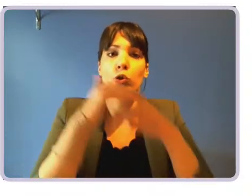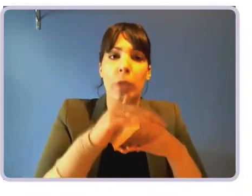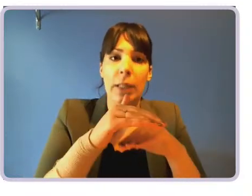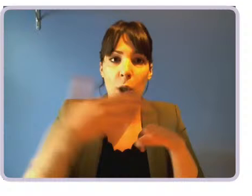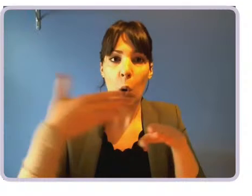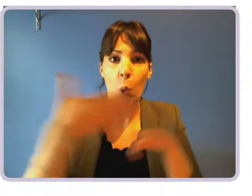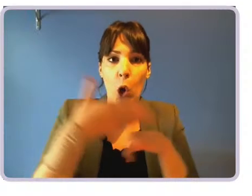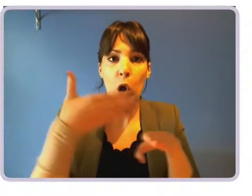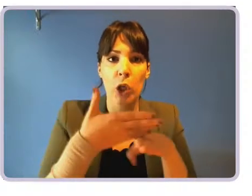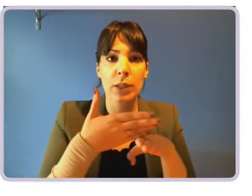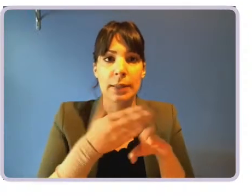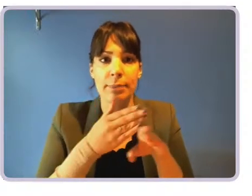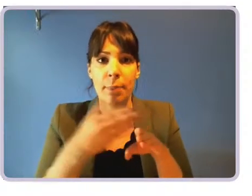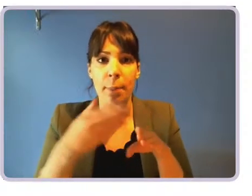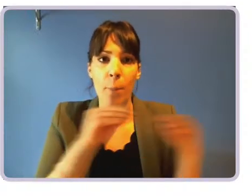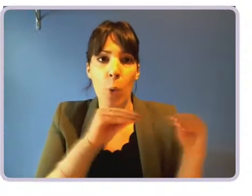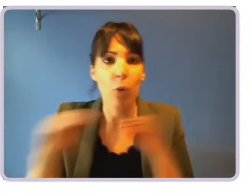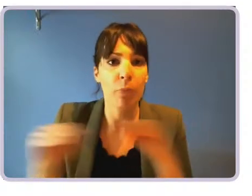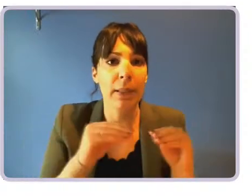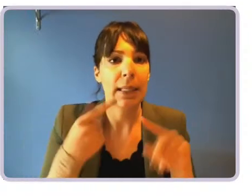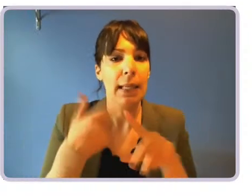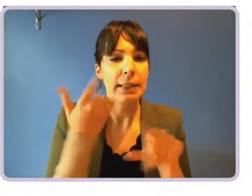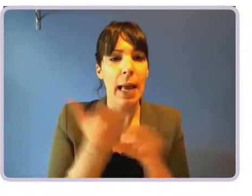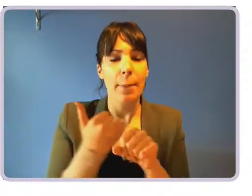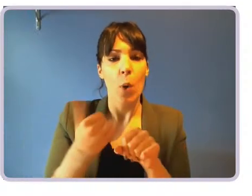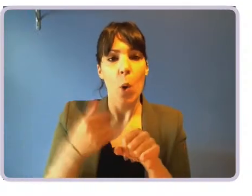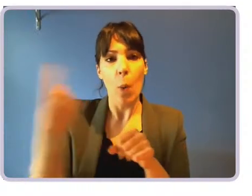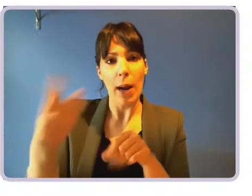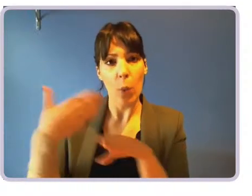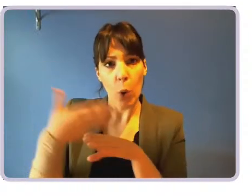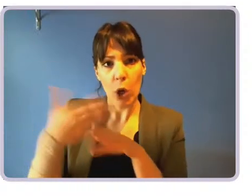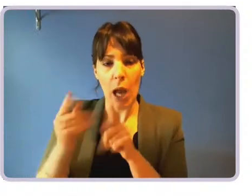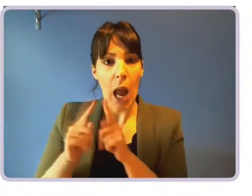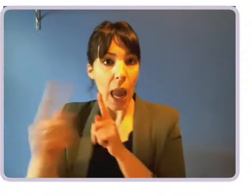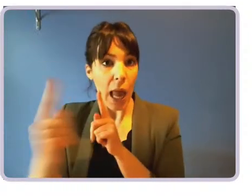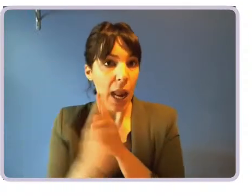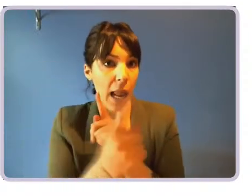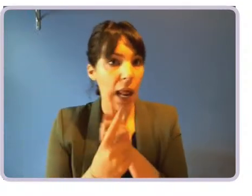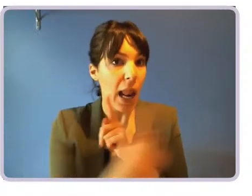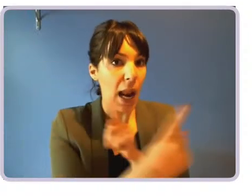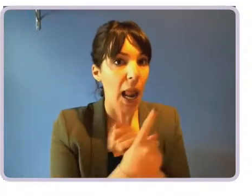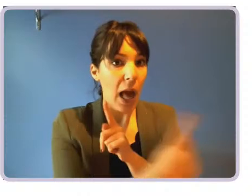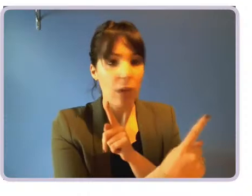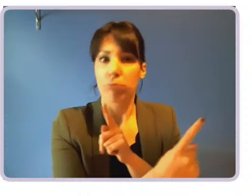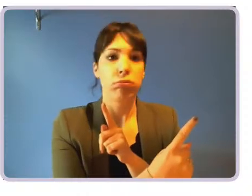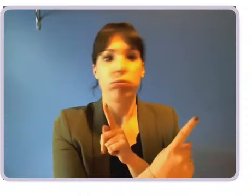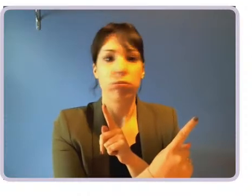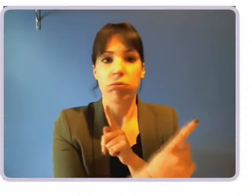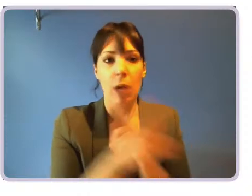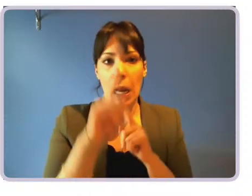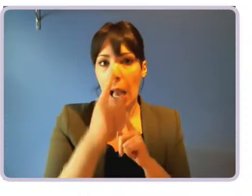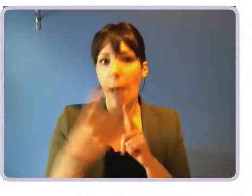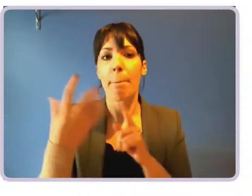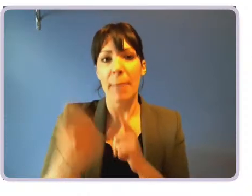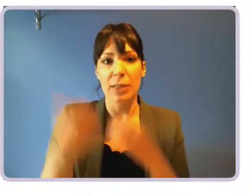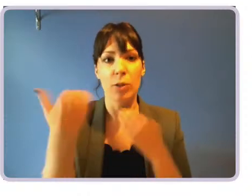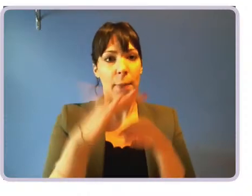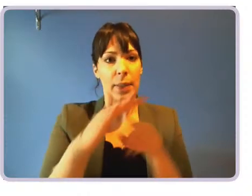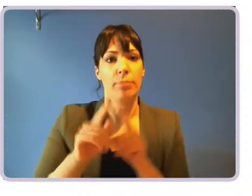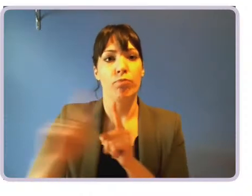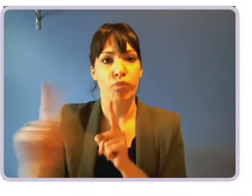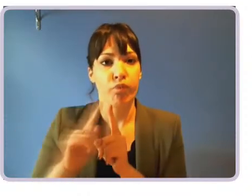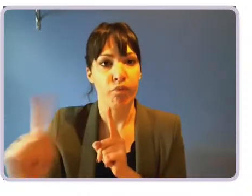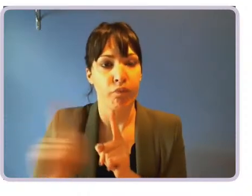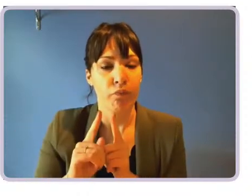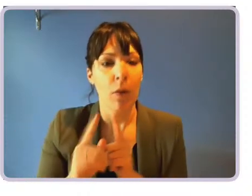needed much more active engagement in creating a standby health risk care workforce response to work alongside